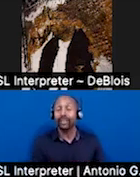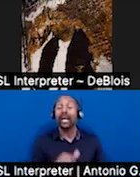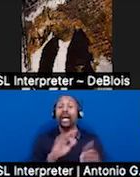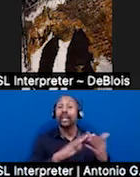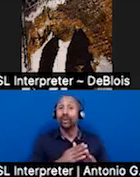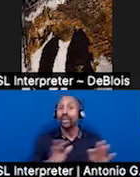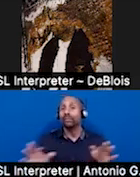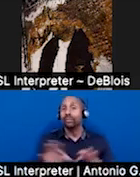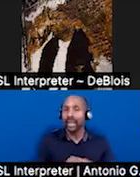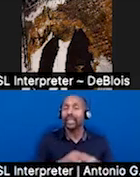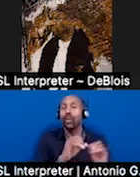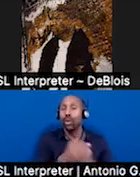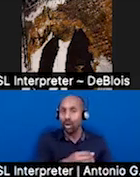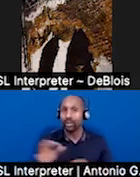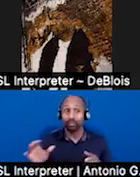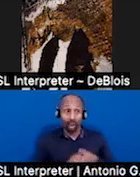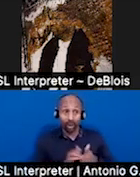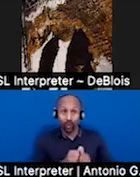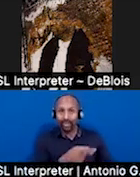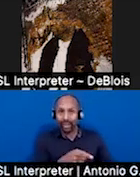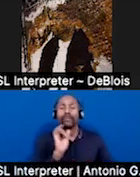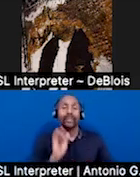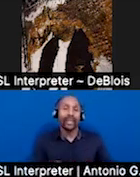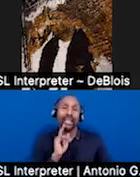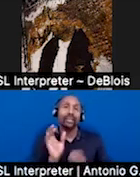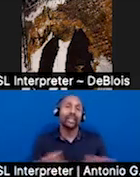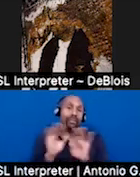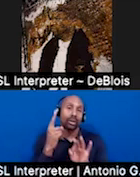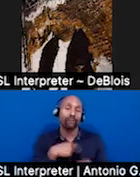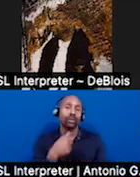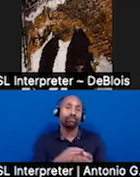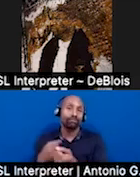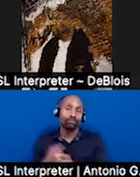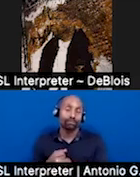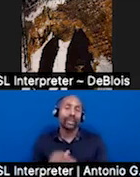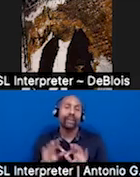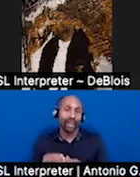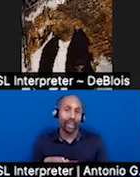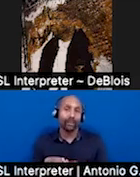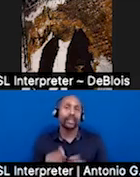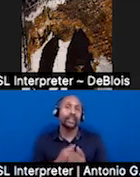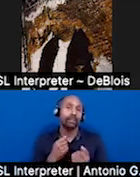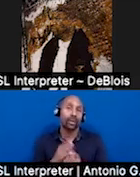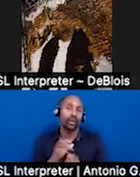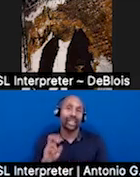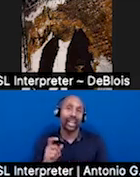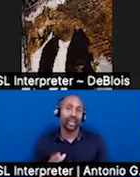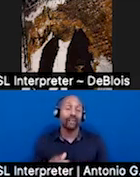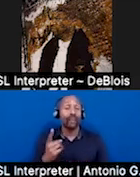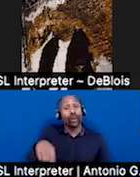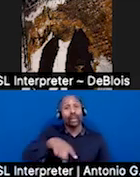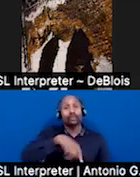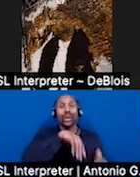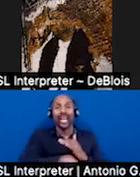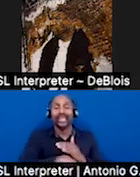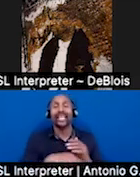really critical to help families and caregivers to be able to access digital technology and also